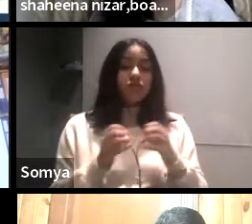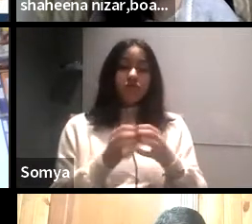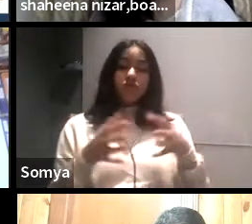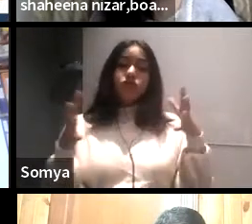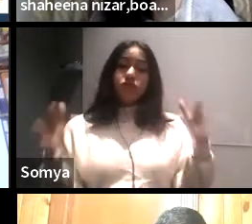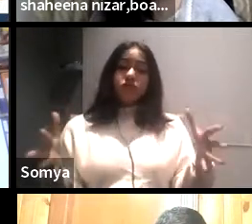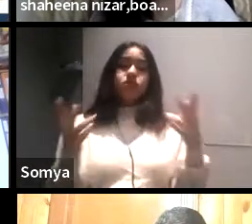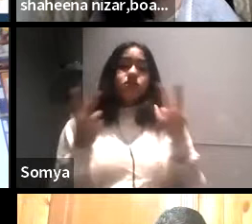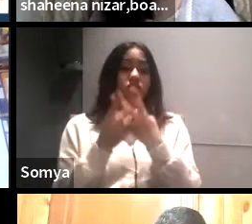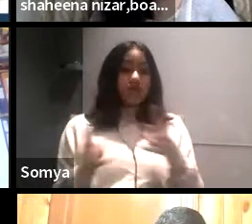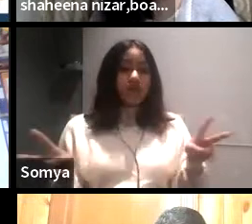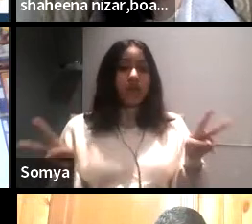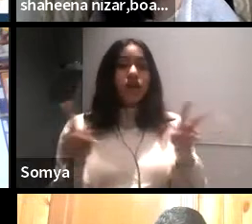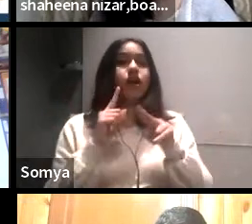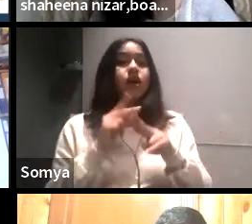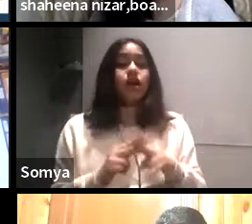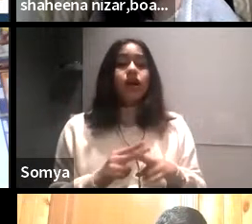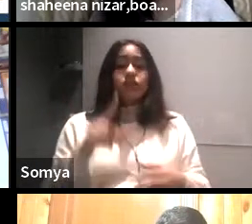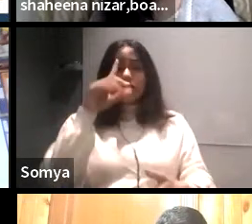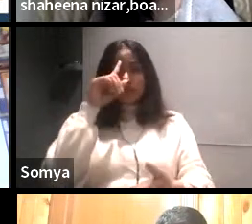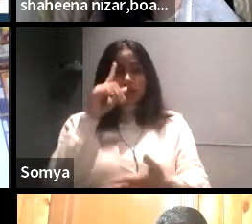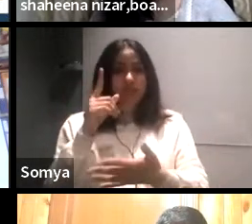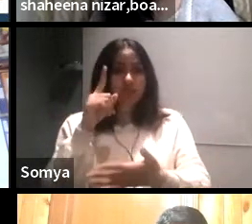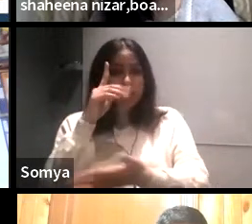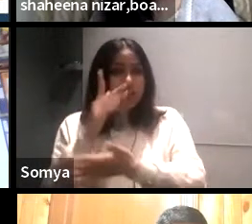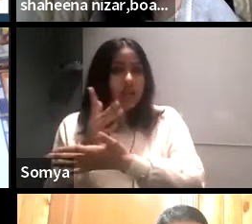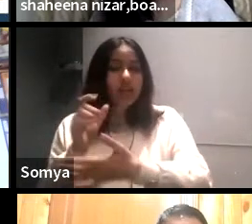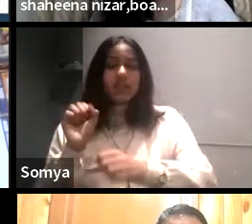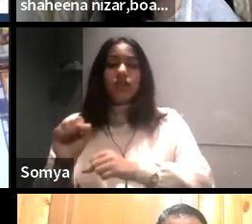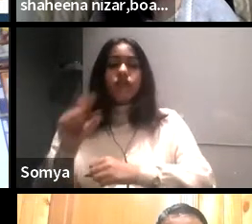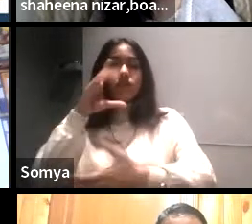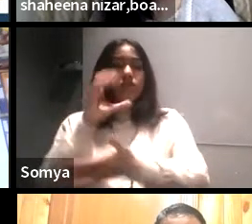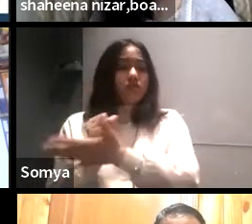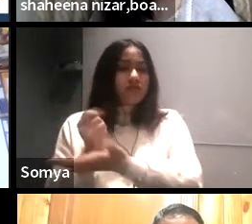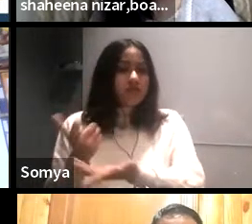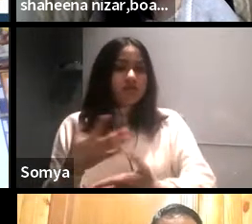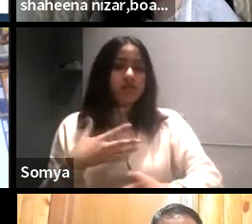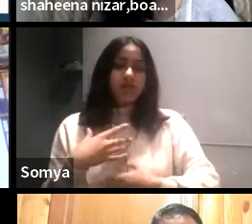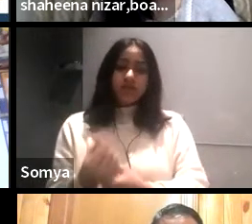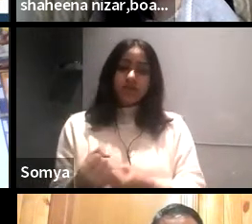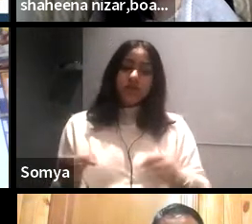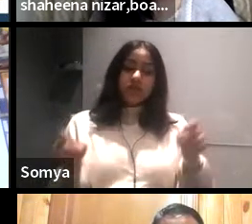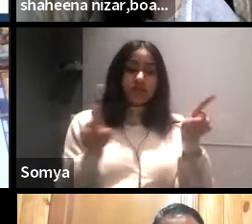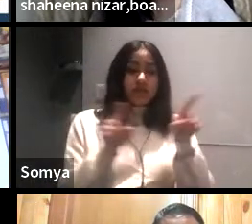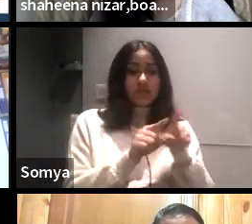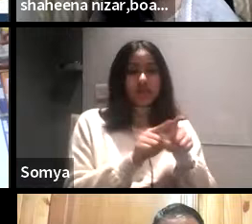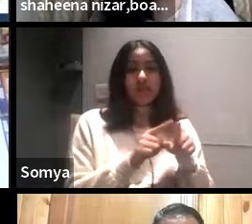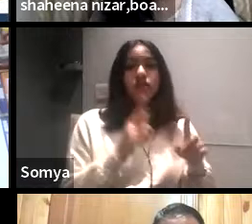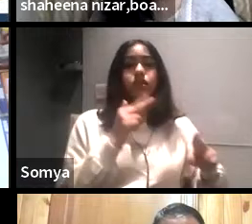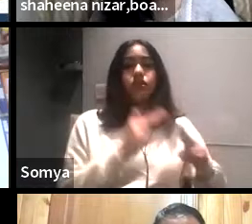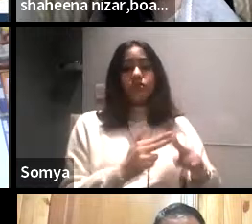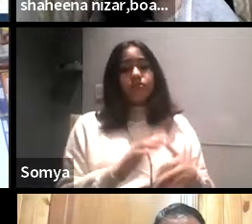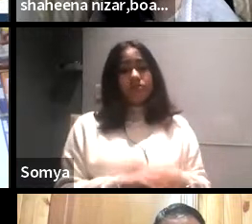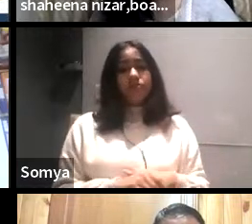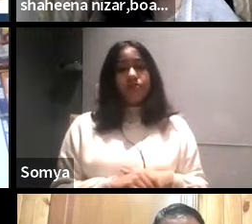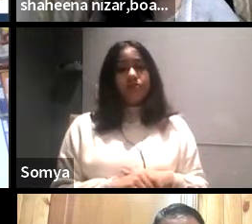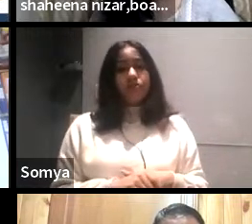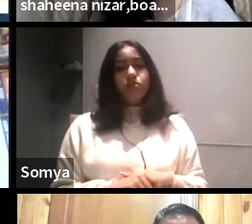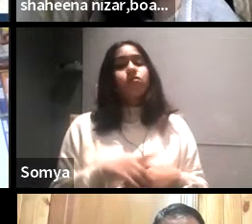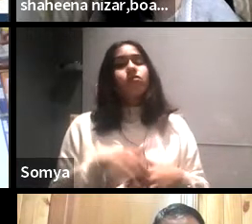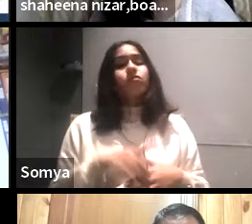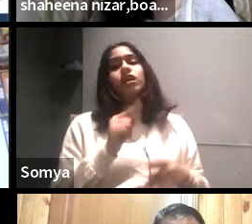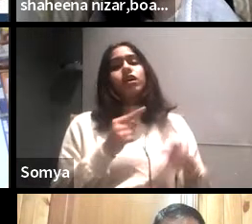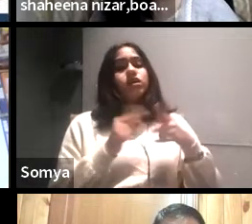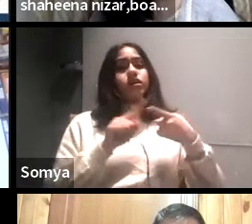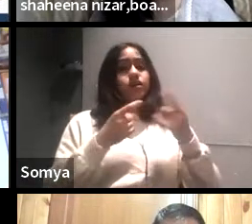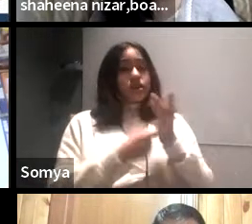huge difference in people feeling trusted, feeling that they belong, feeling that they can ask for the support that they need. In terms of